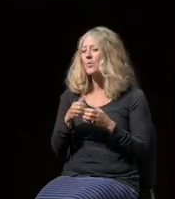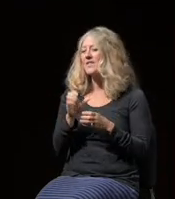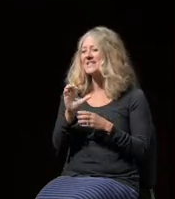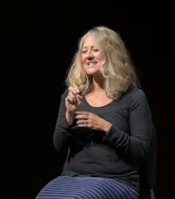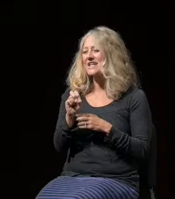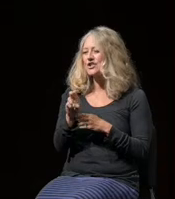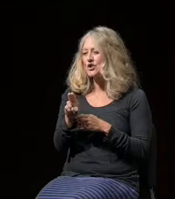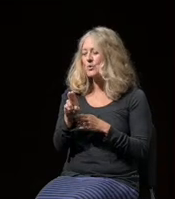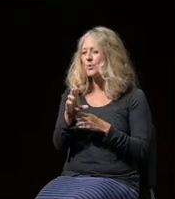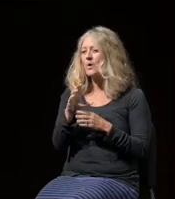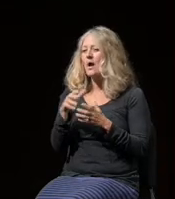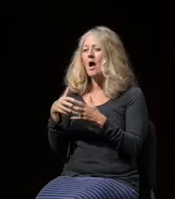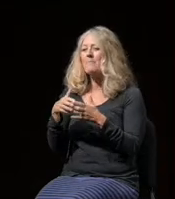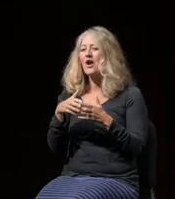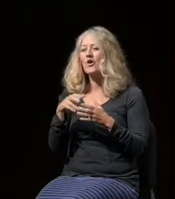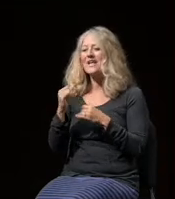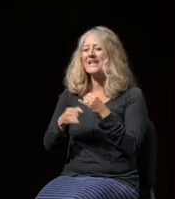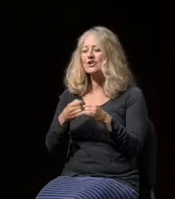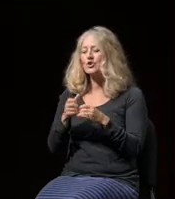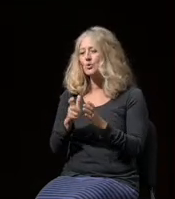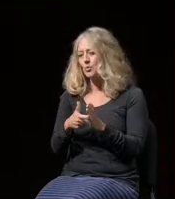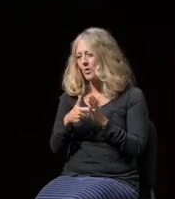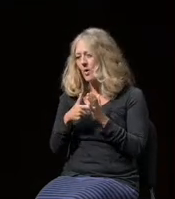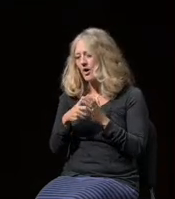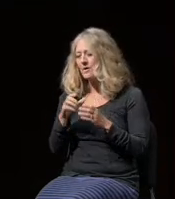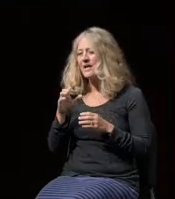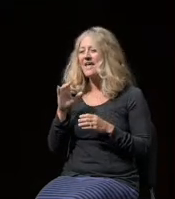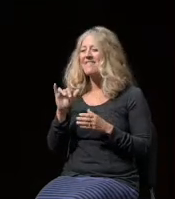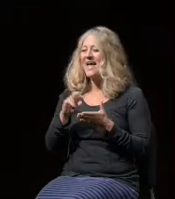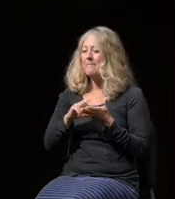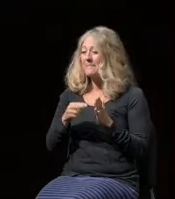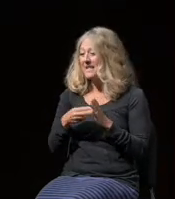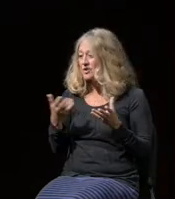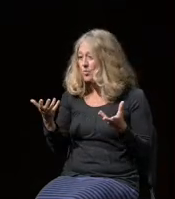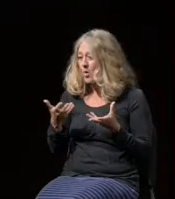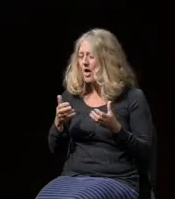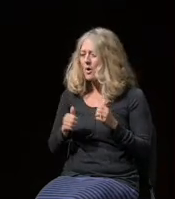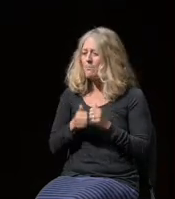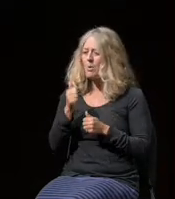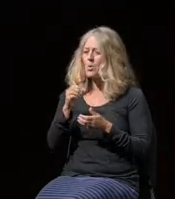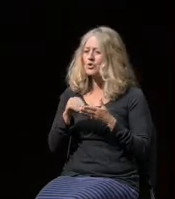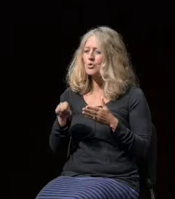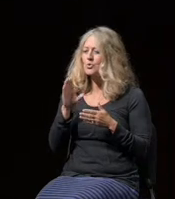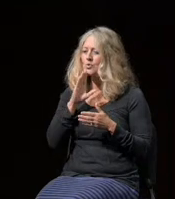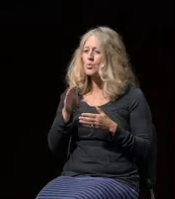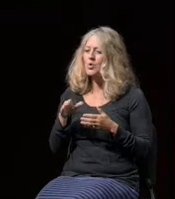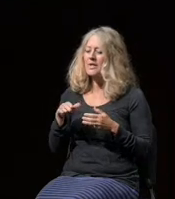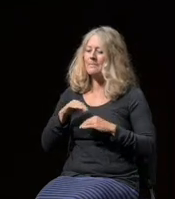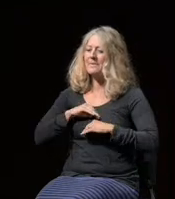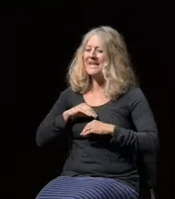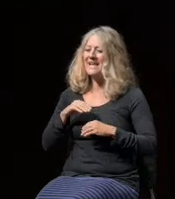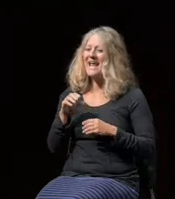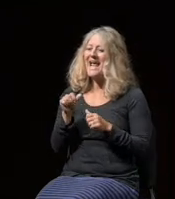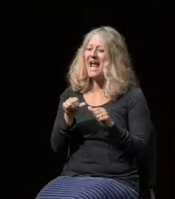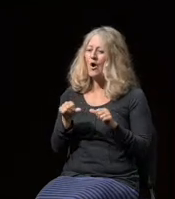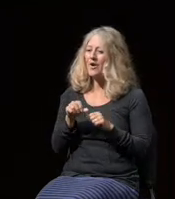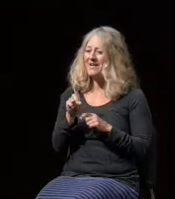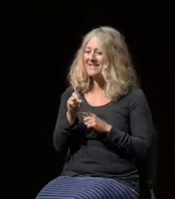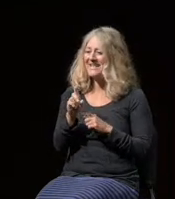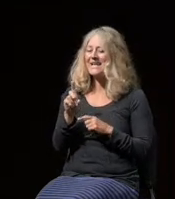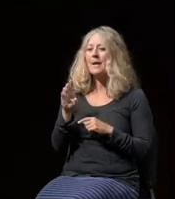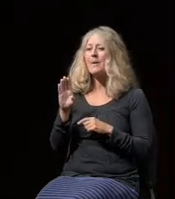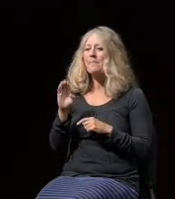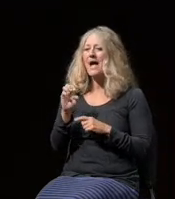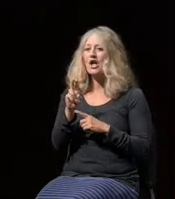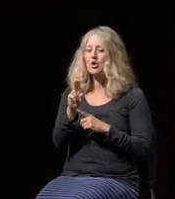American Institutions requirement, which essentially means that most students would fulfill Area D by taking US History